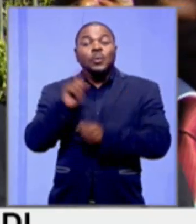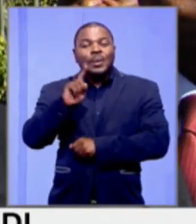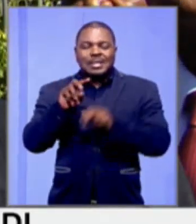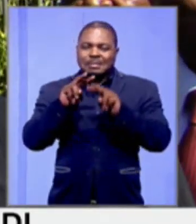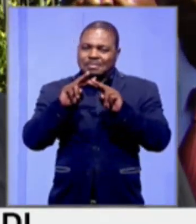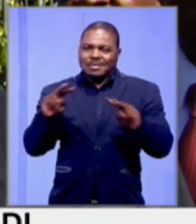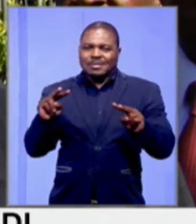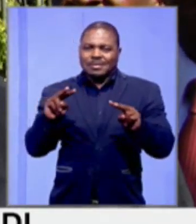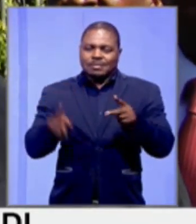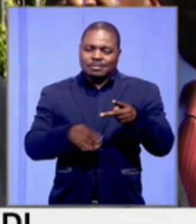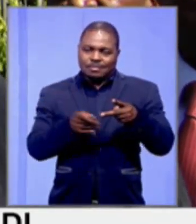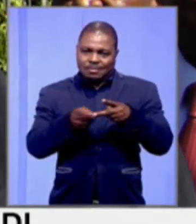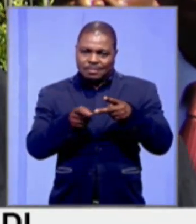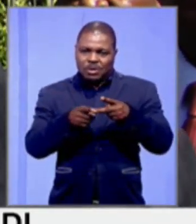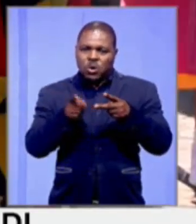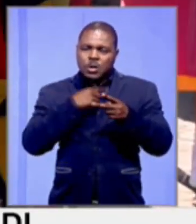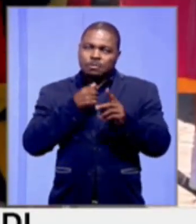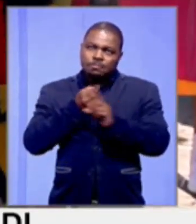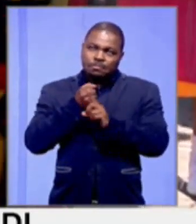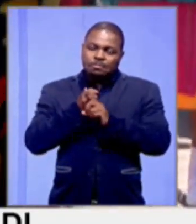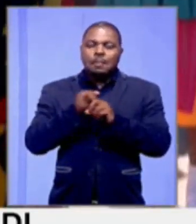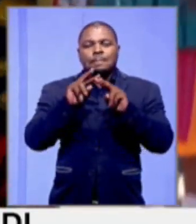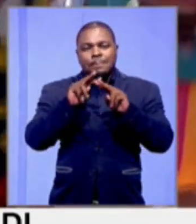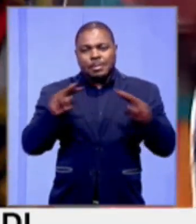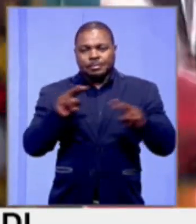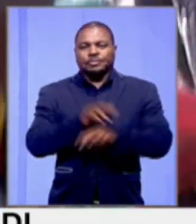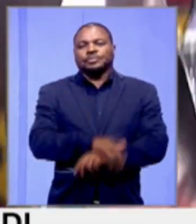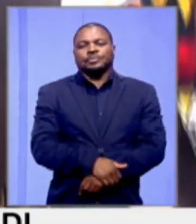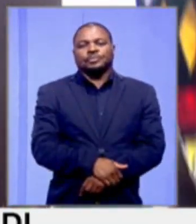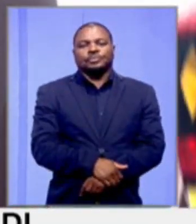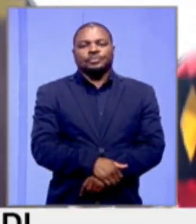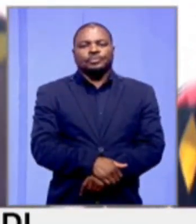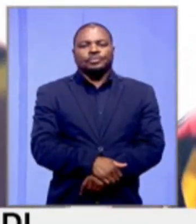and we are also working for peace.